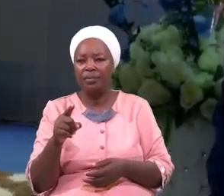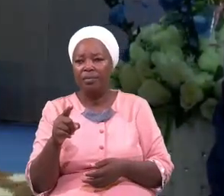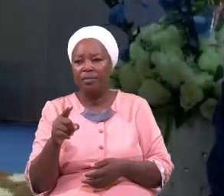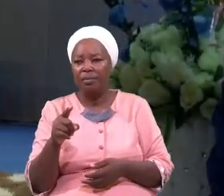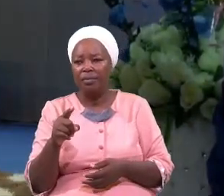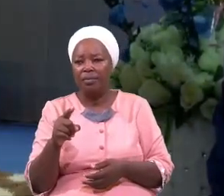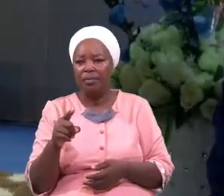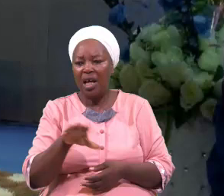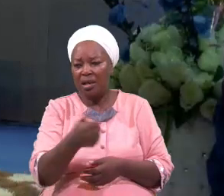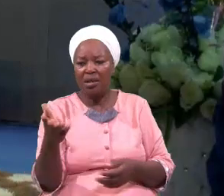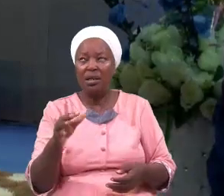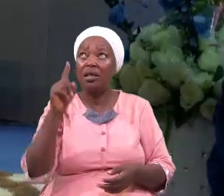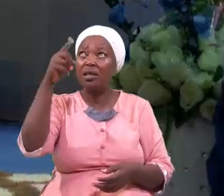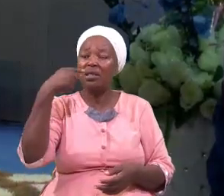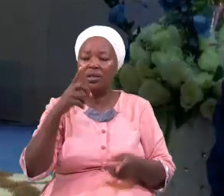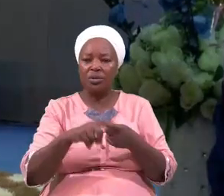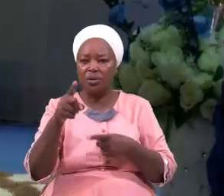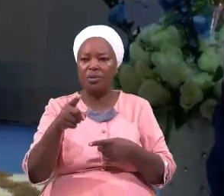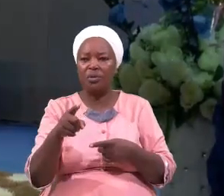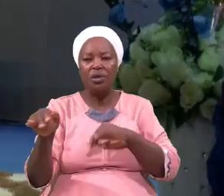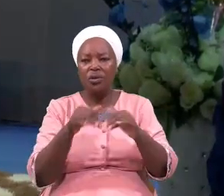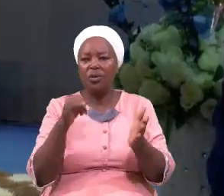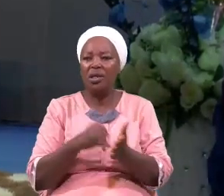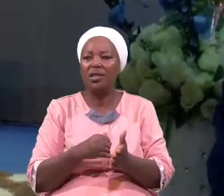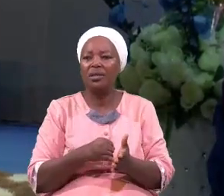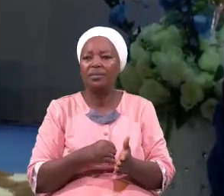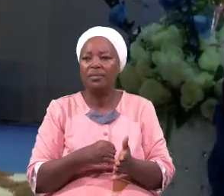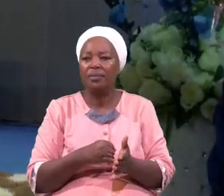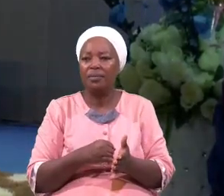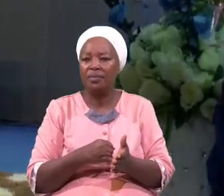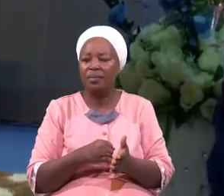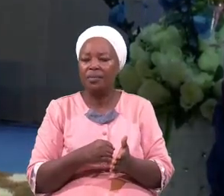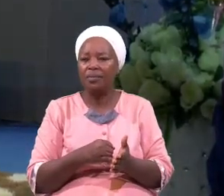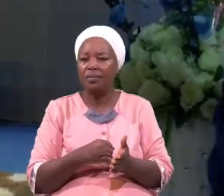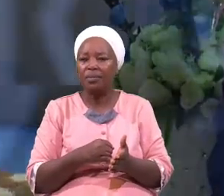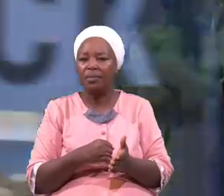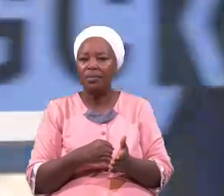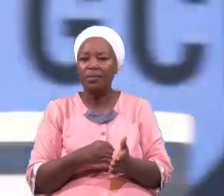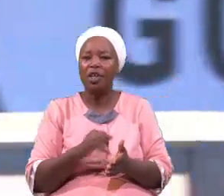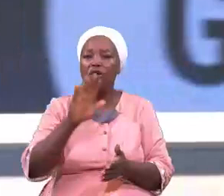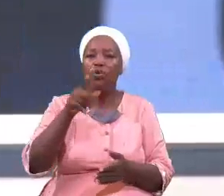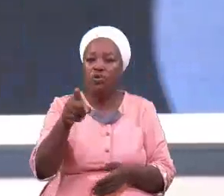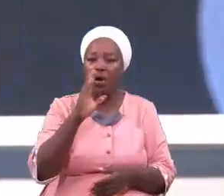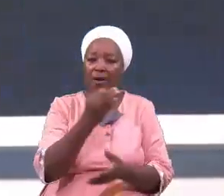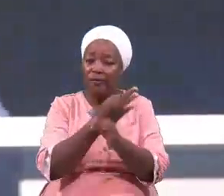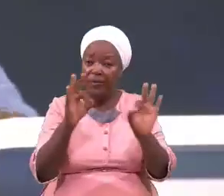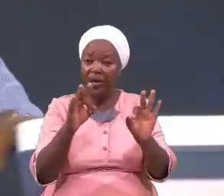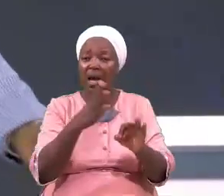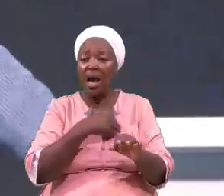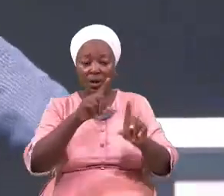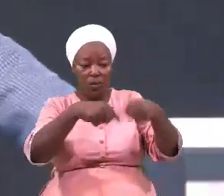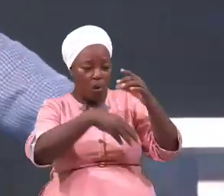Whatsoever he says unto you, do it. you are free, and go